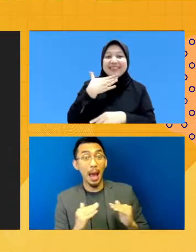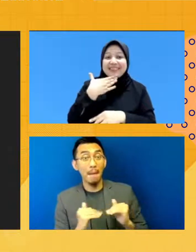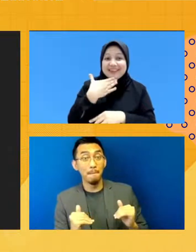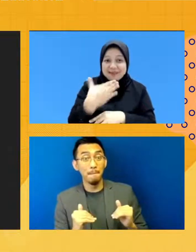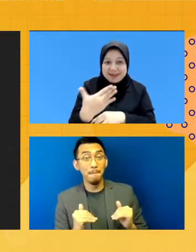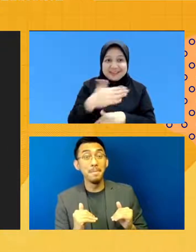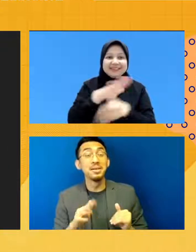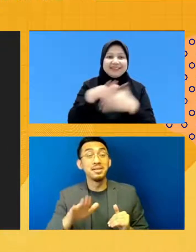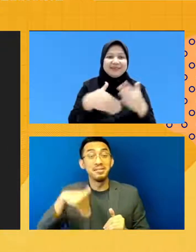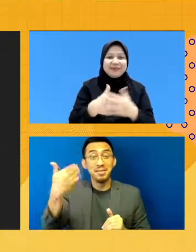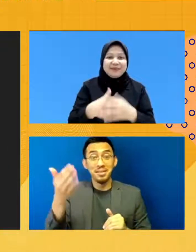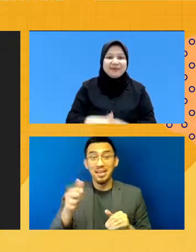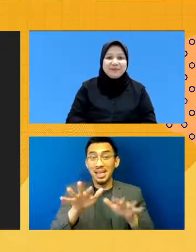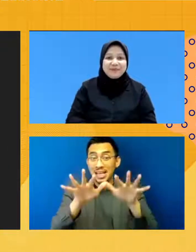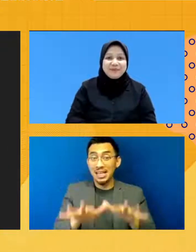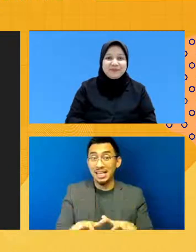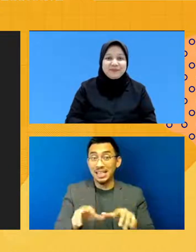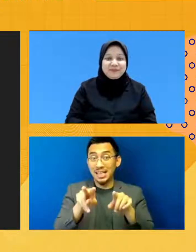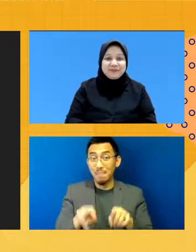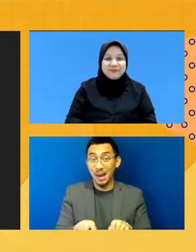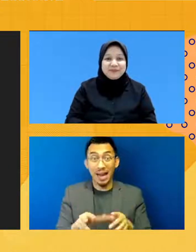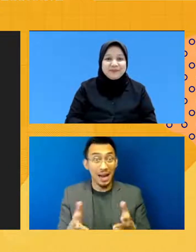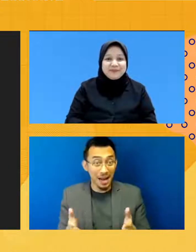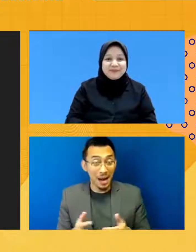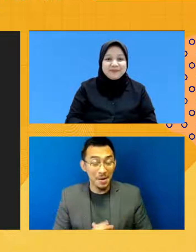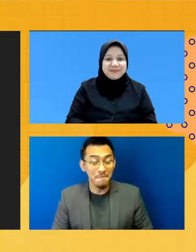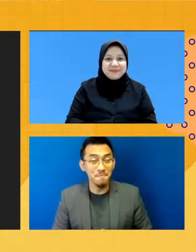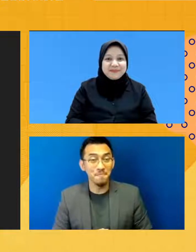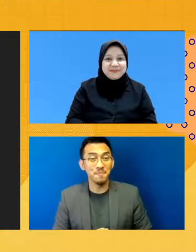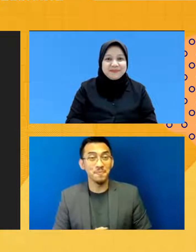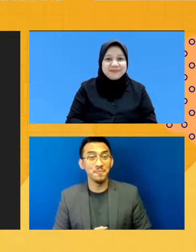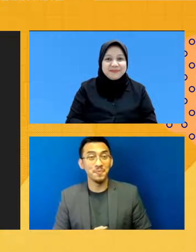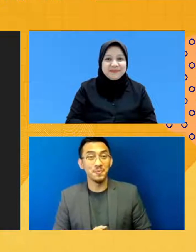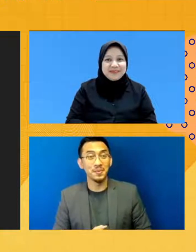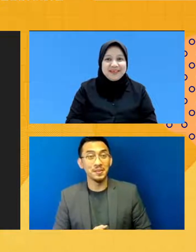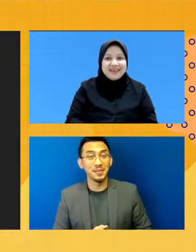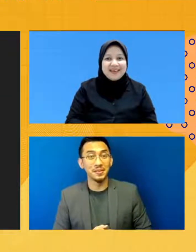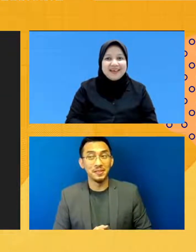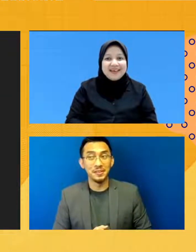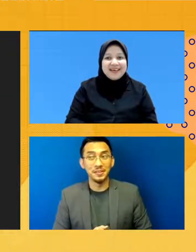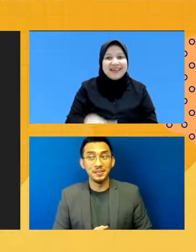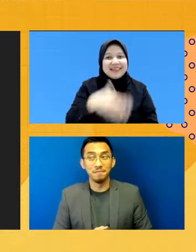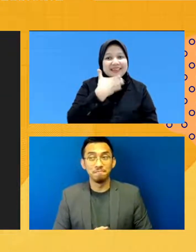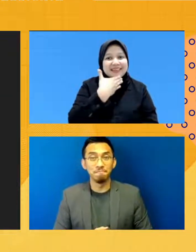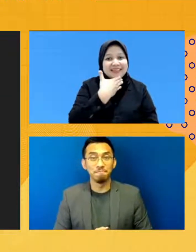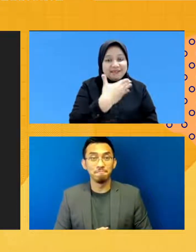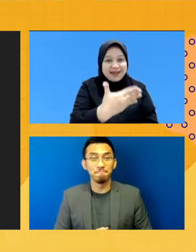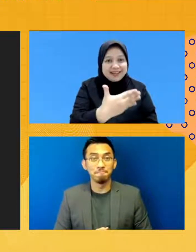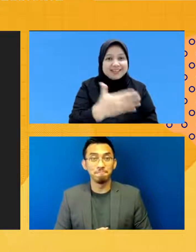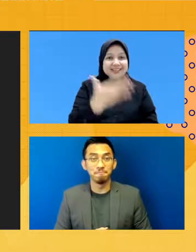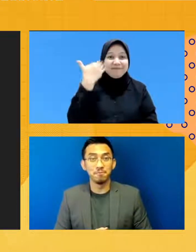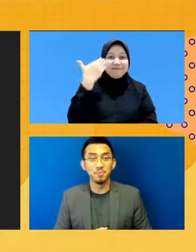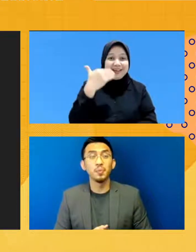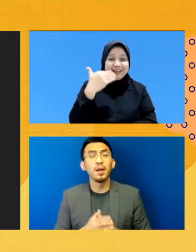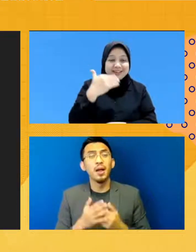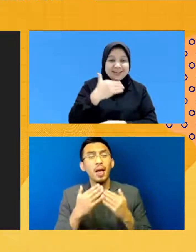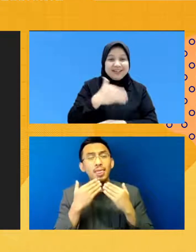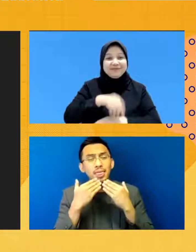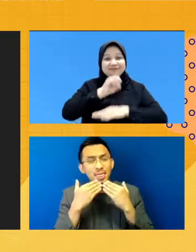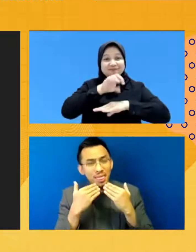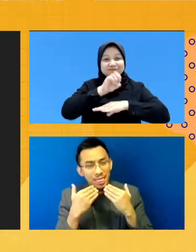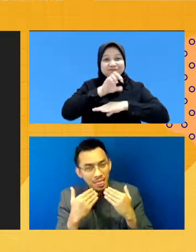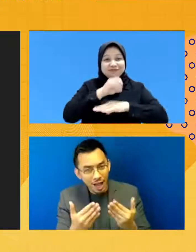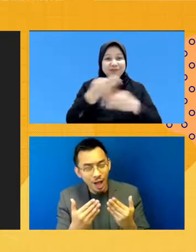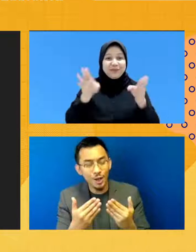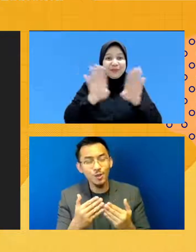Thank you, Ms. Sharon. Thank you very much for the pleasant speech. And finally, everyone, we thank all